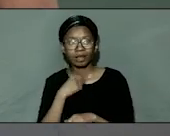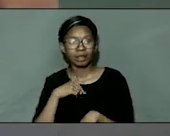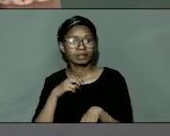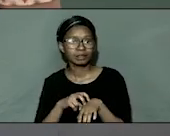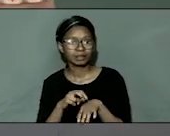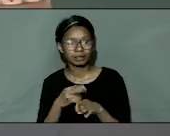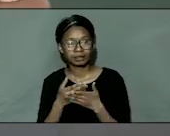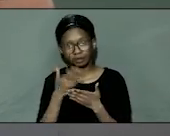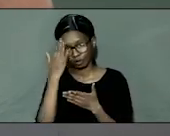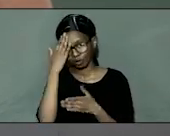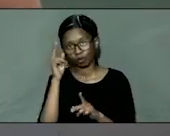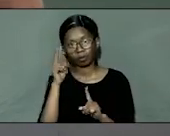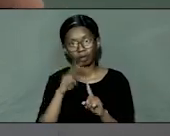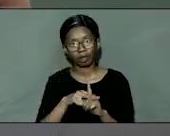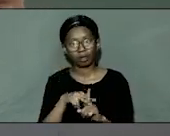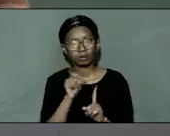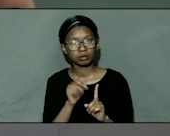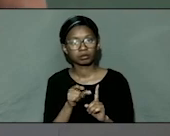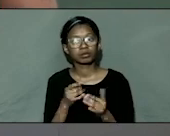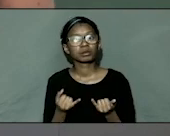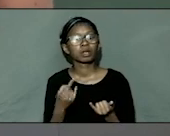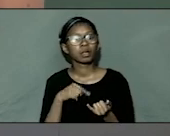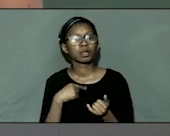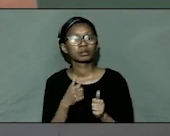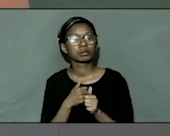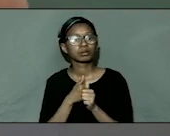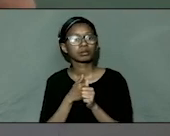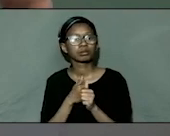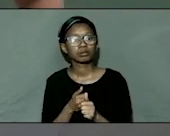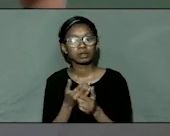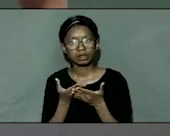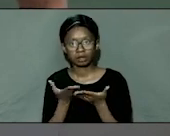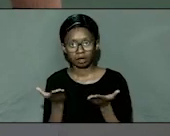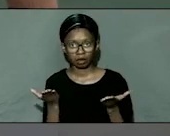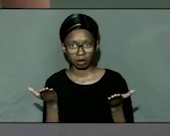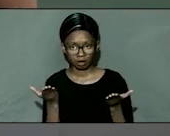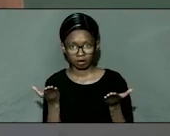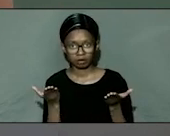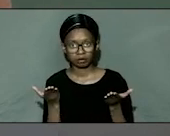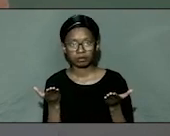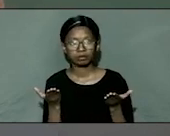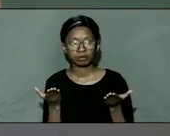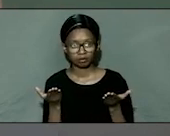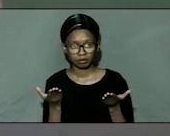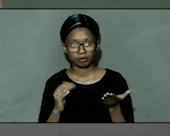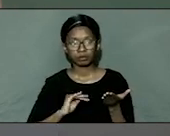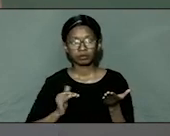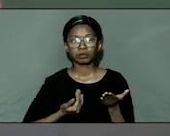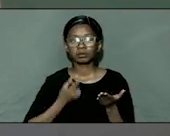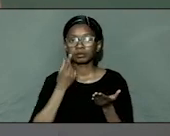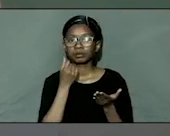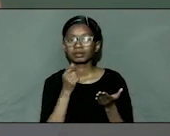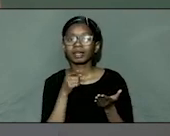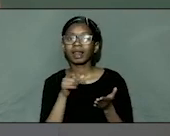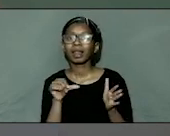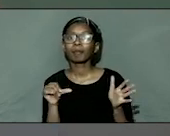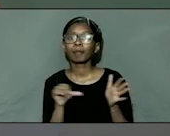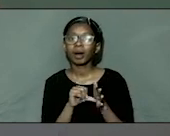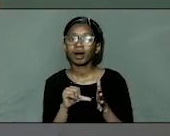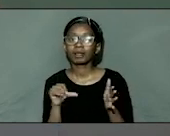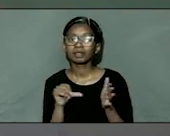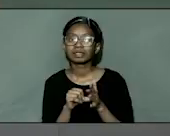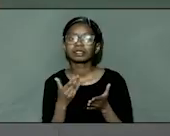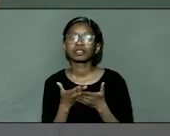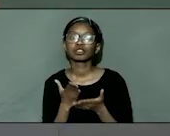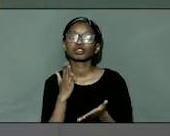So let us go through the general one. Ladies and gentlemen, it's important to